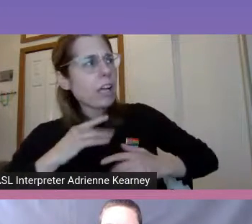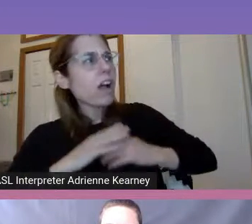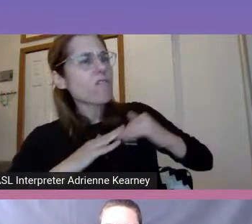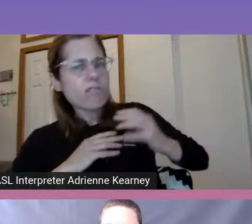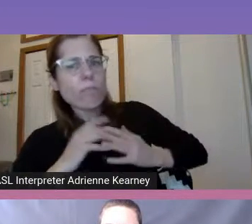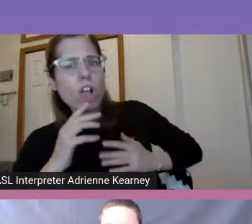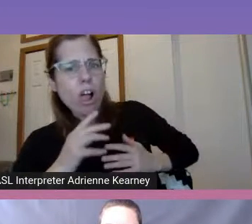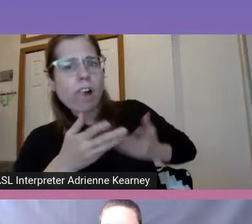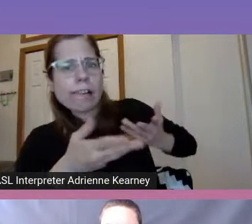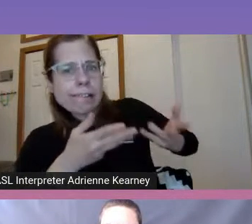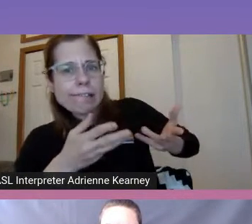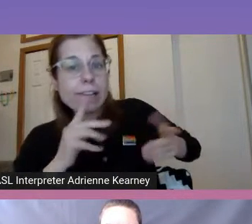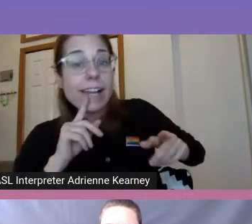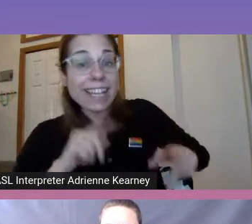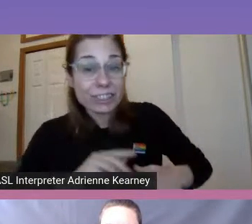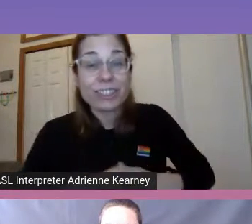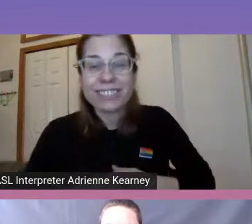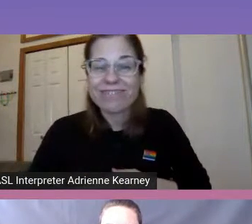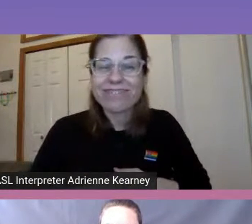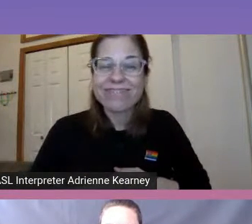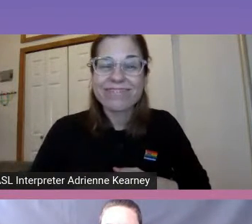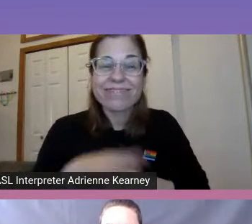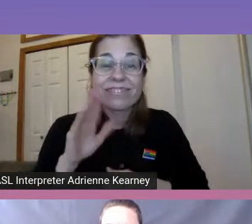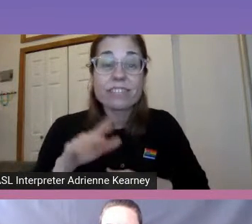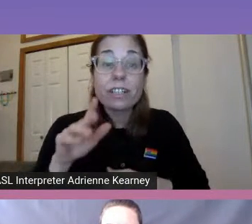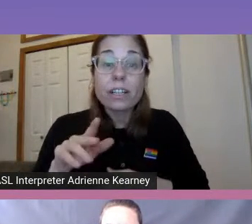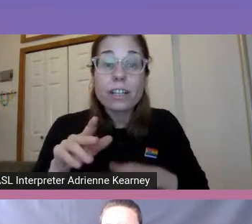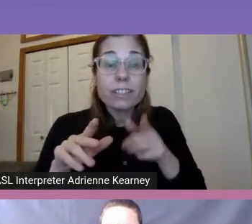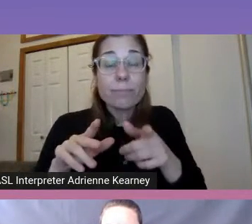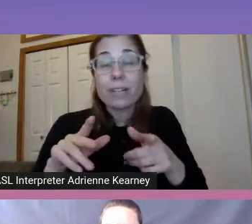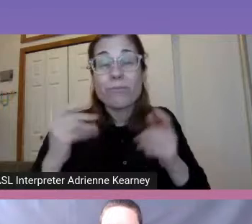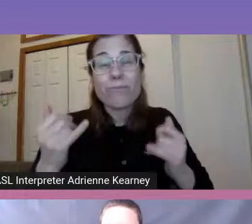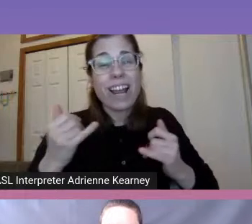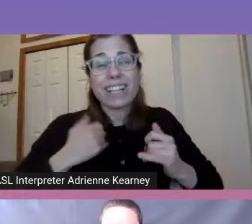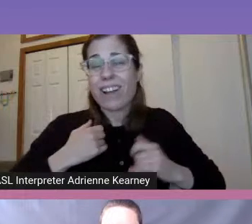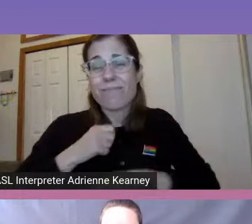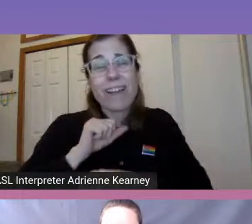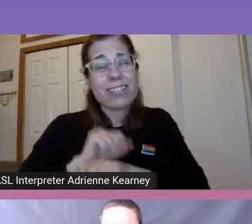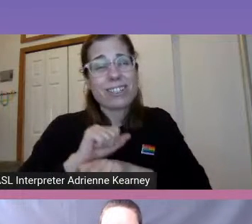things. But I'd love to hear from people who don't sit in my situation.